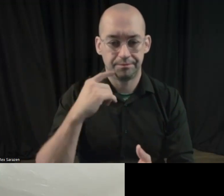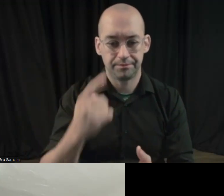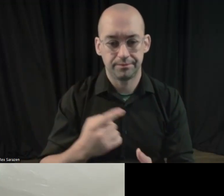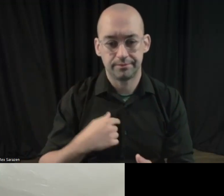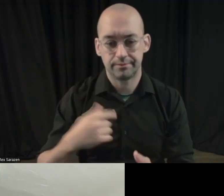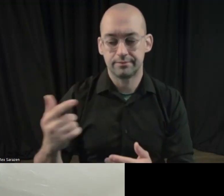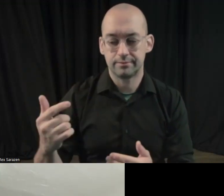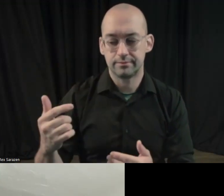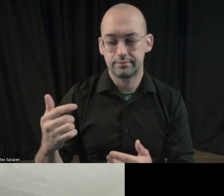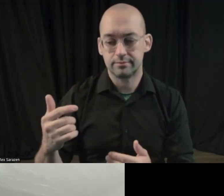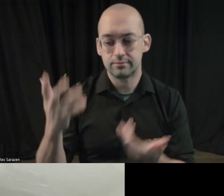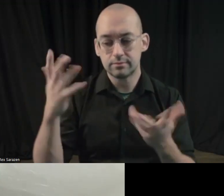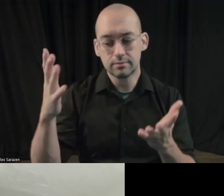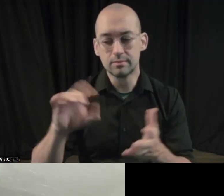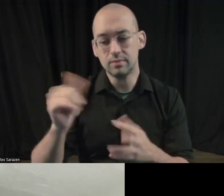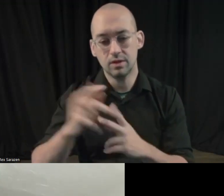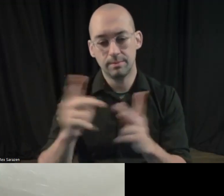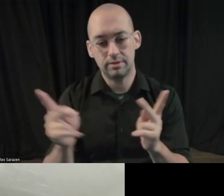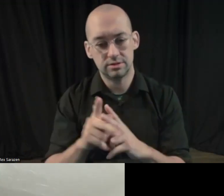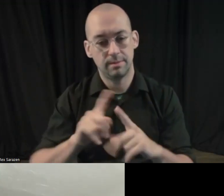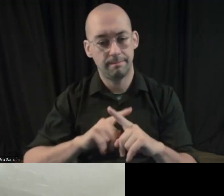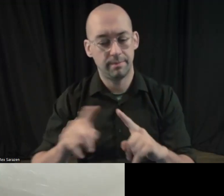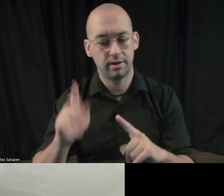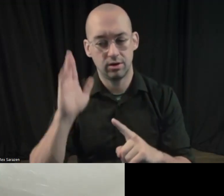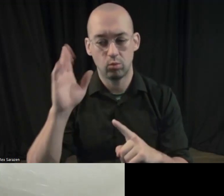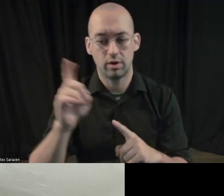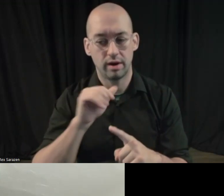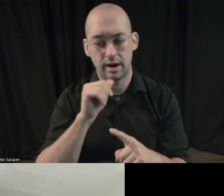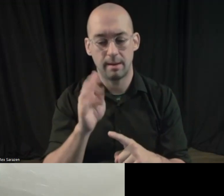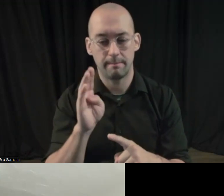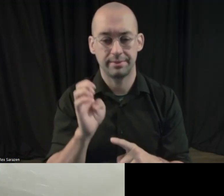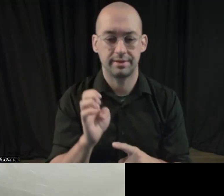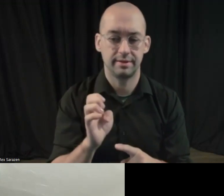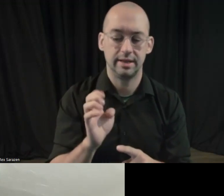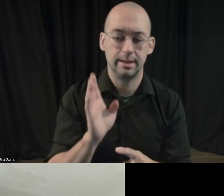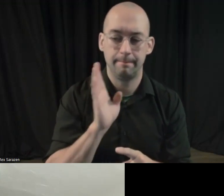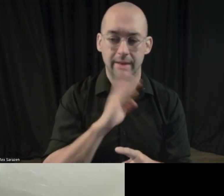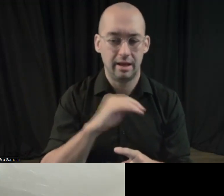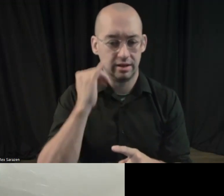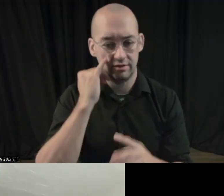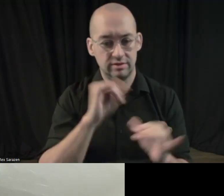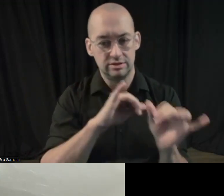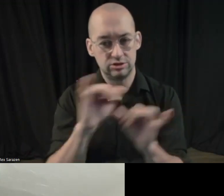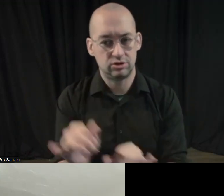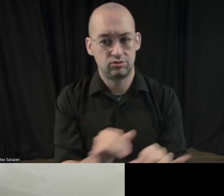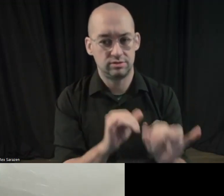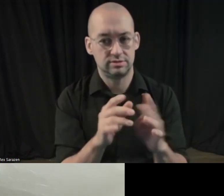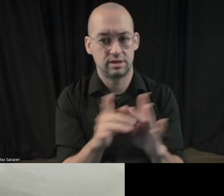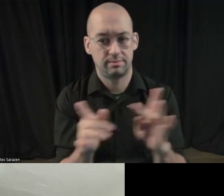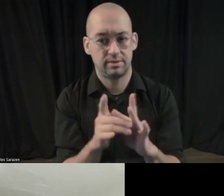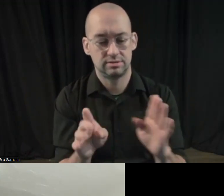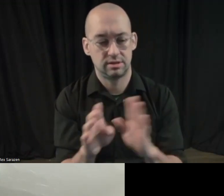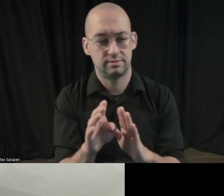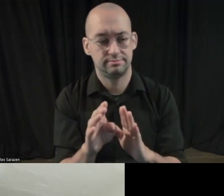master plan, but it wouldn't be a bad thing as kind of a general statement behind these,